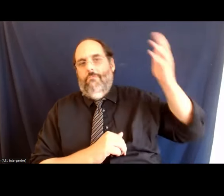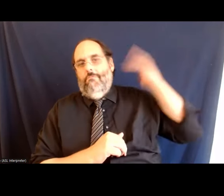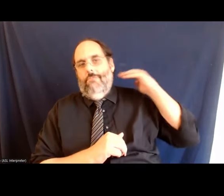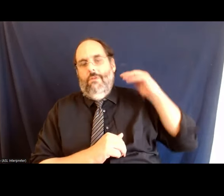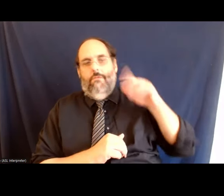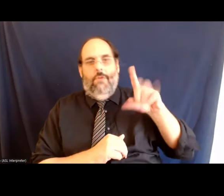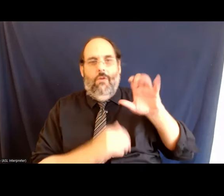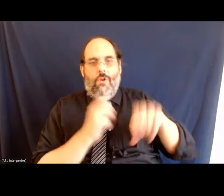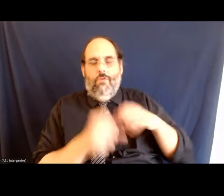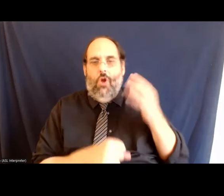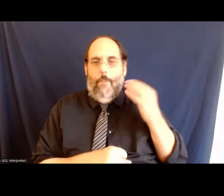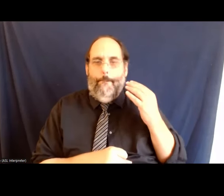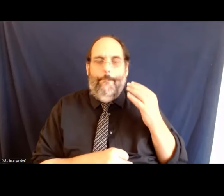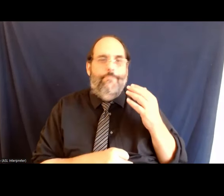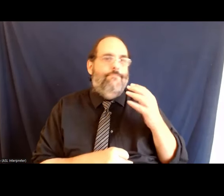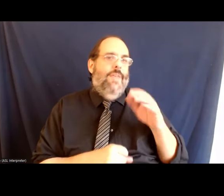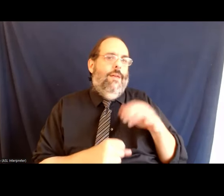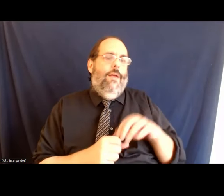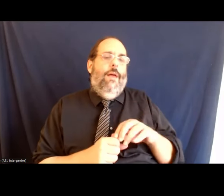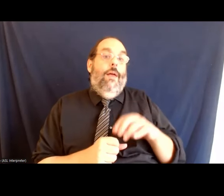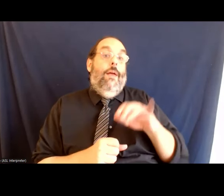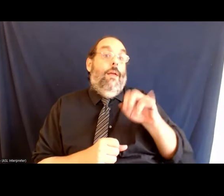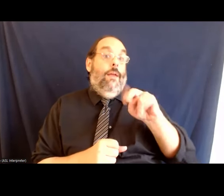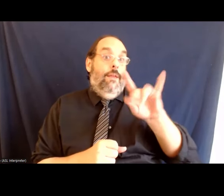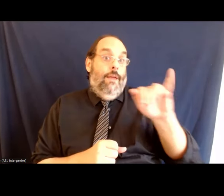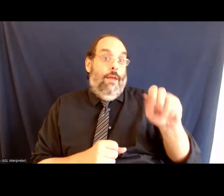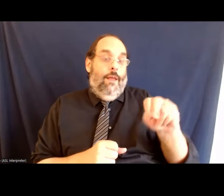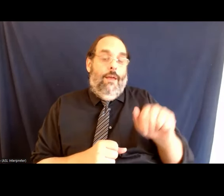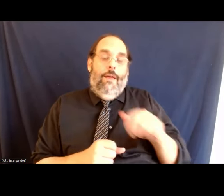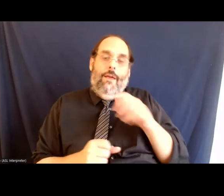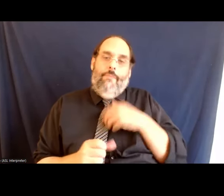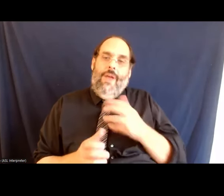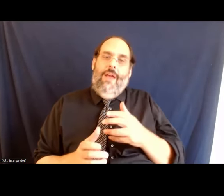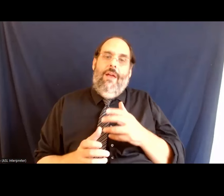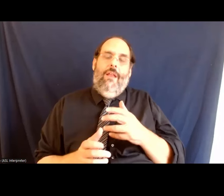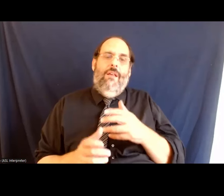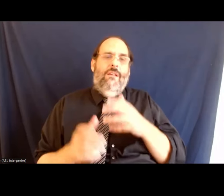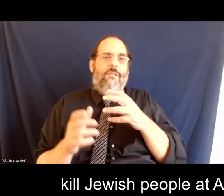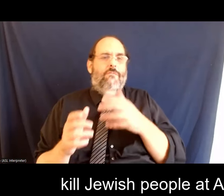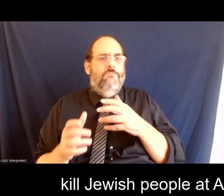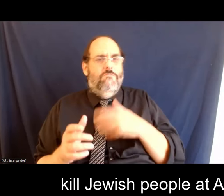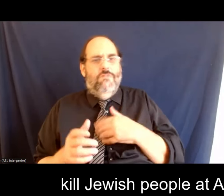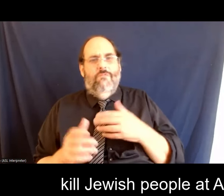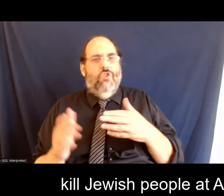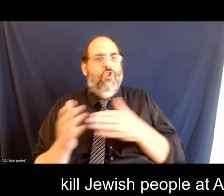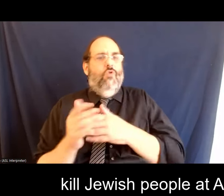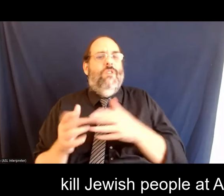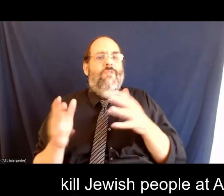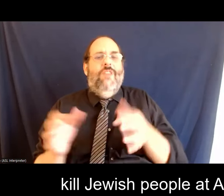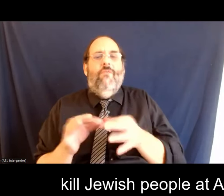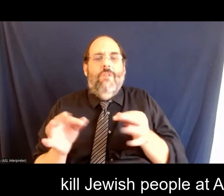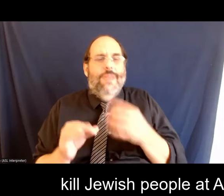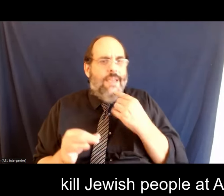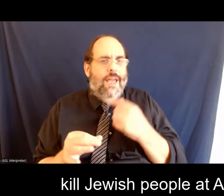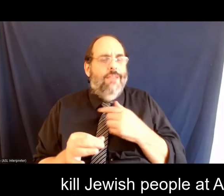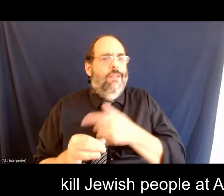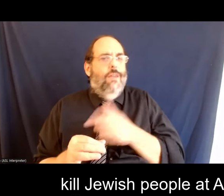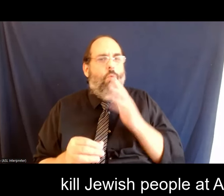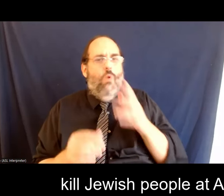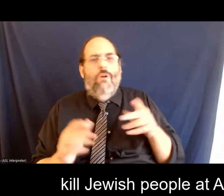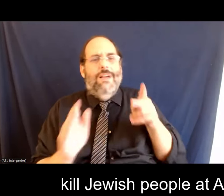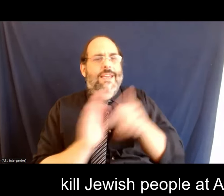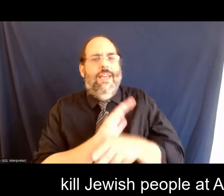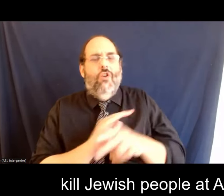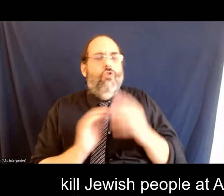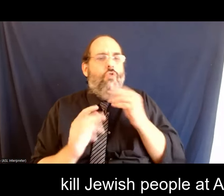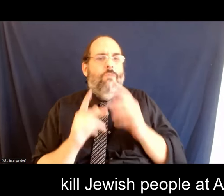In Indiana, a man was indicted for allegedly leaving voicemails threatening to kill Jewish people at